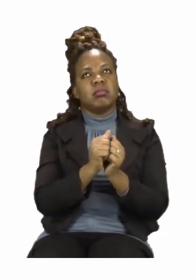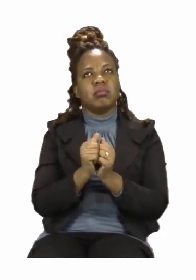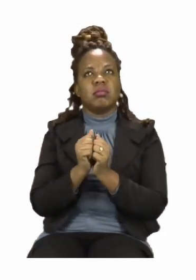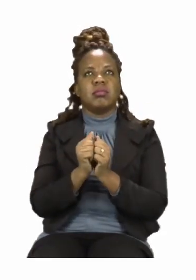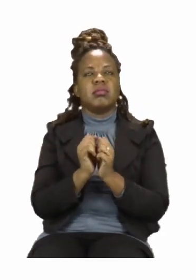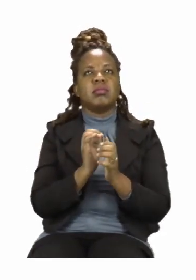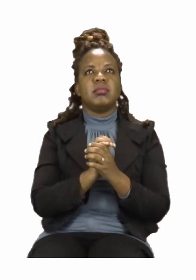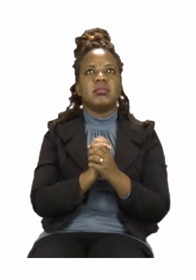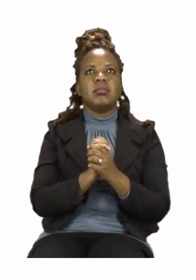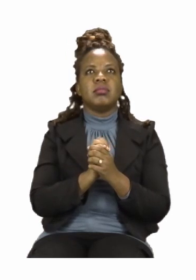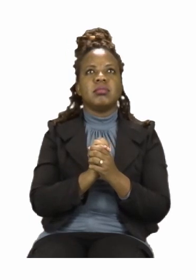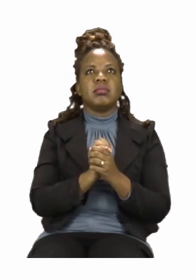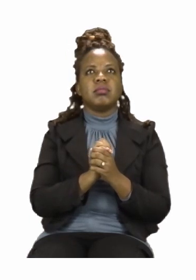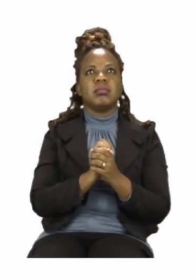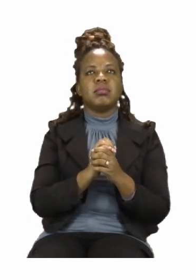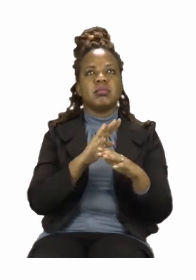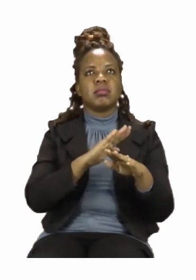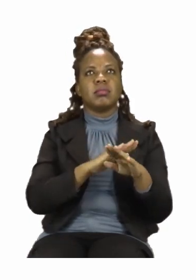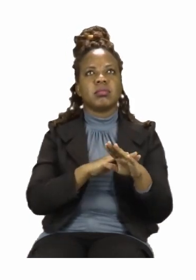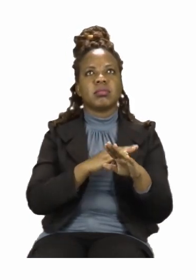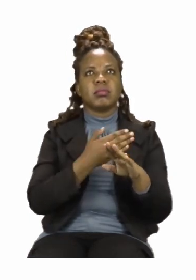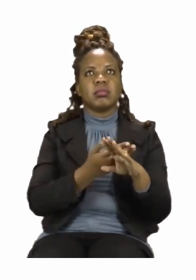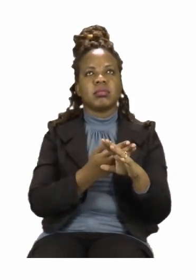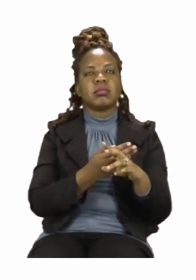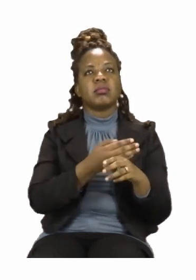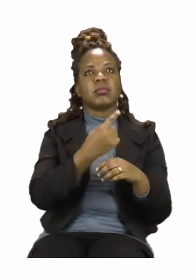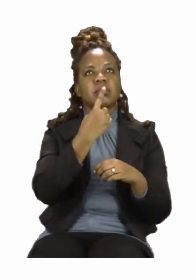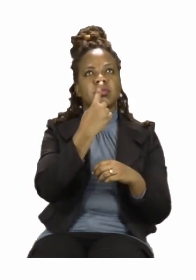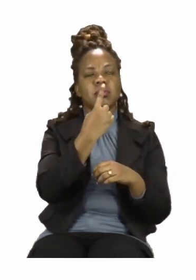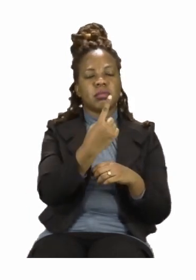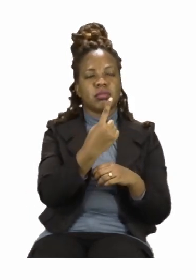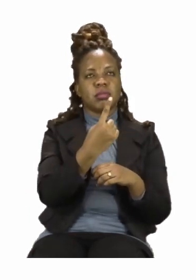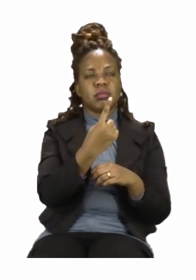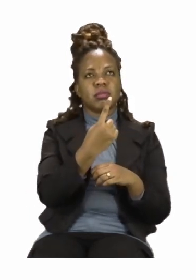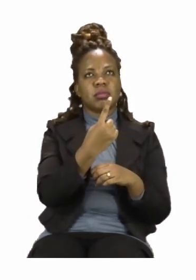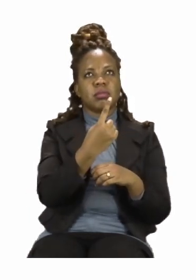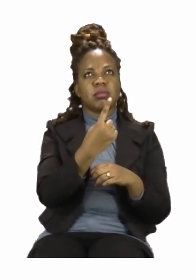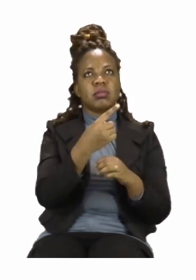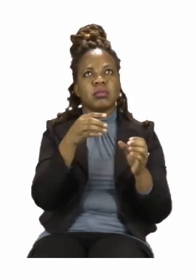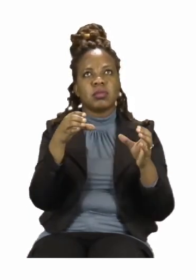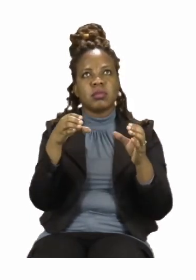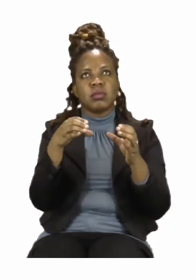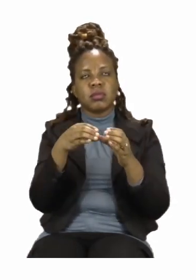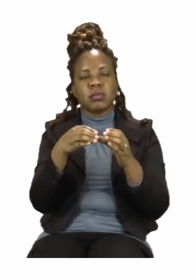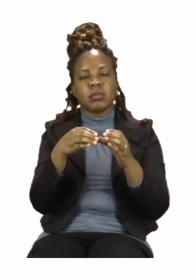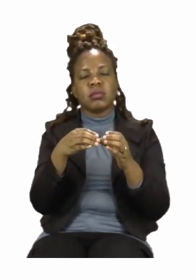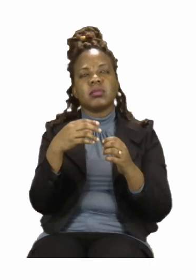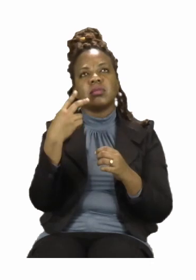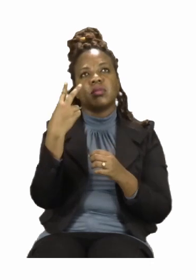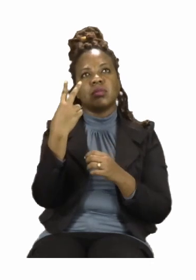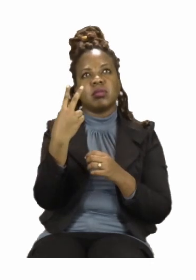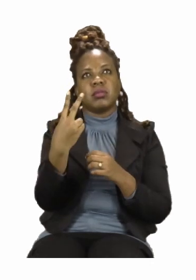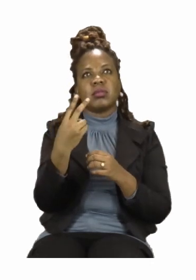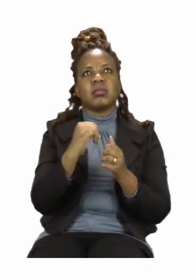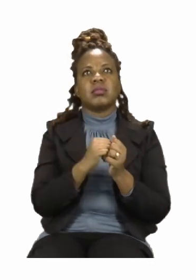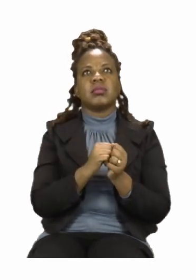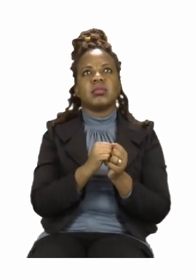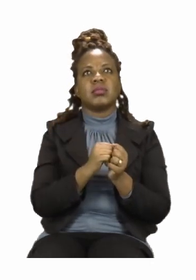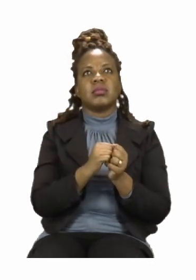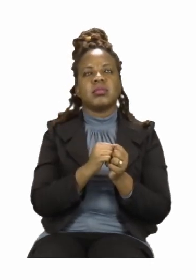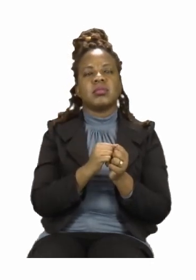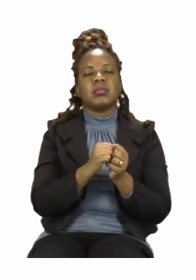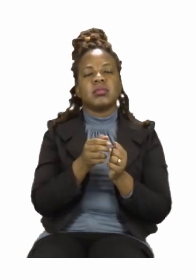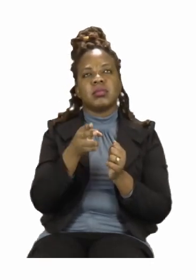example, one group of 2. Now, one group of 2 will equal